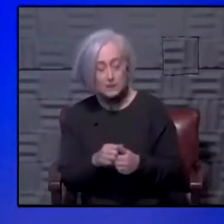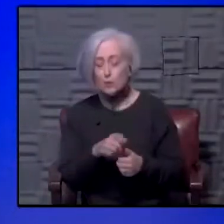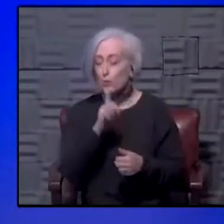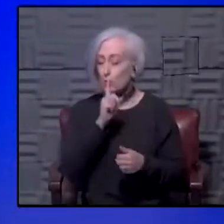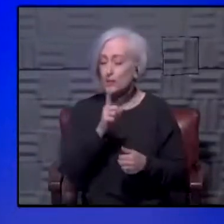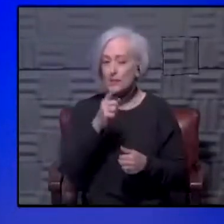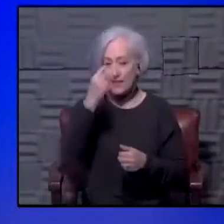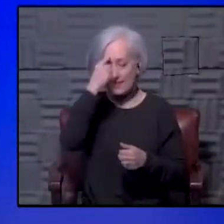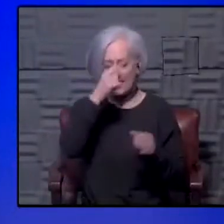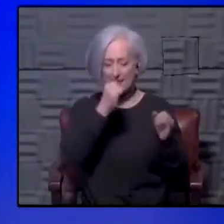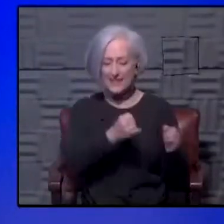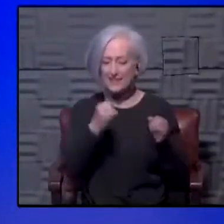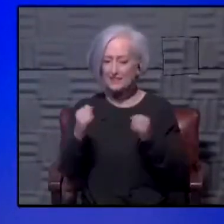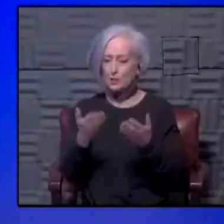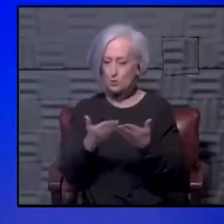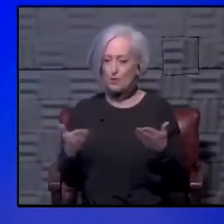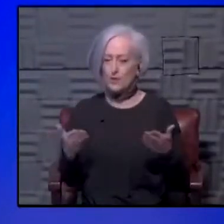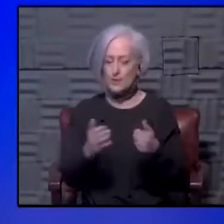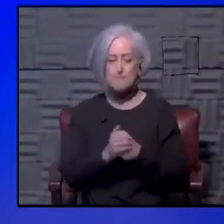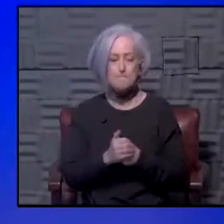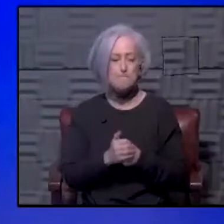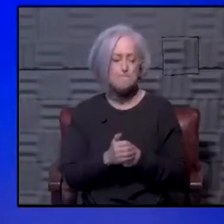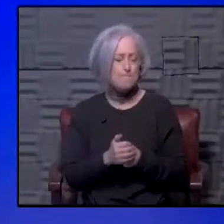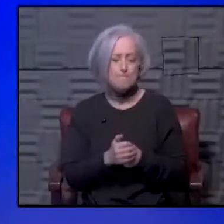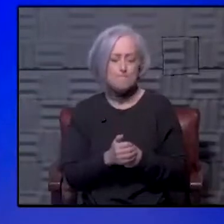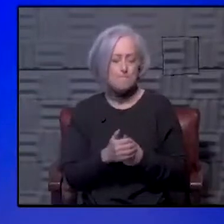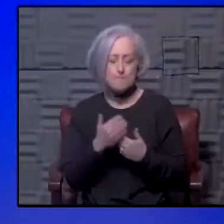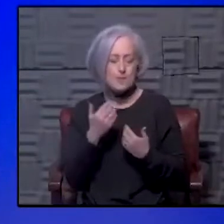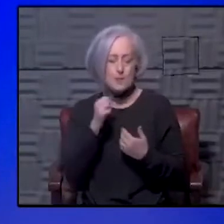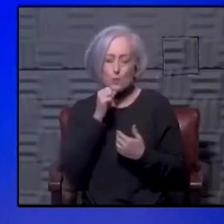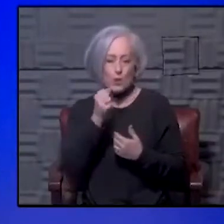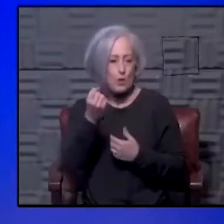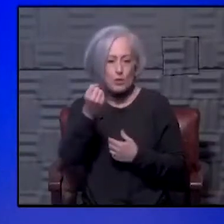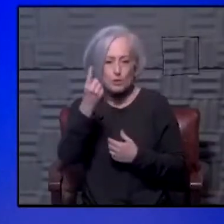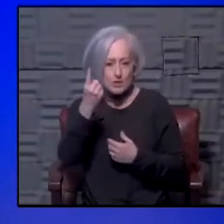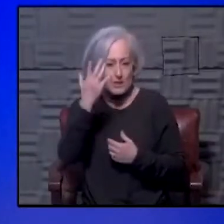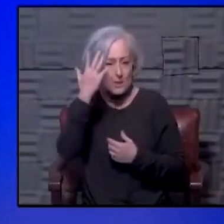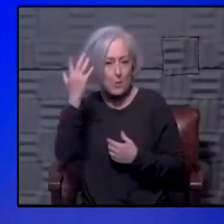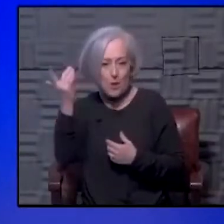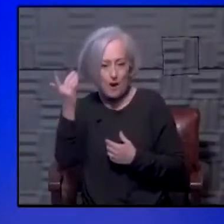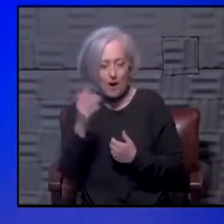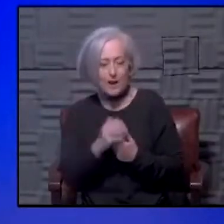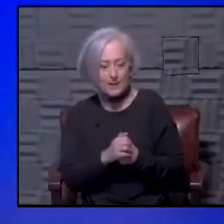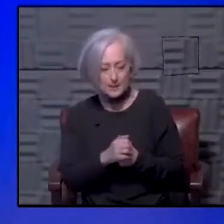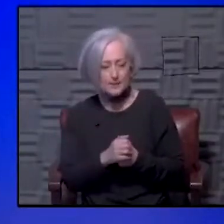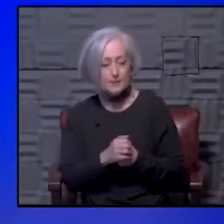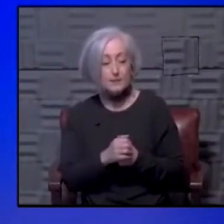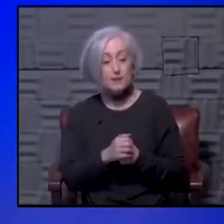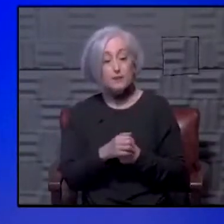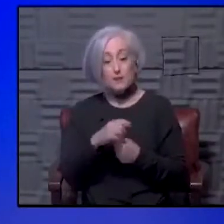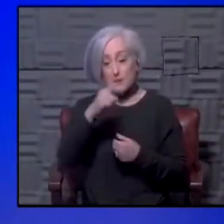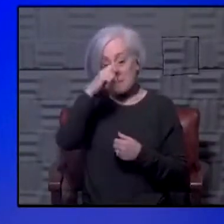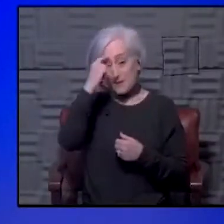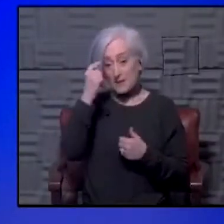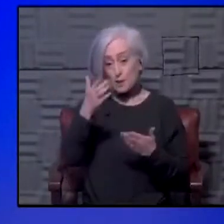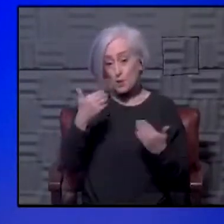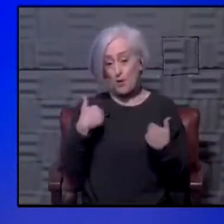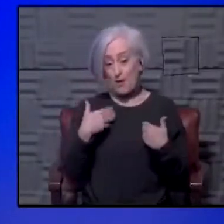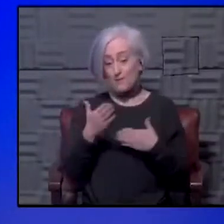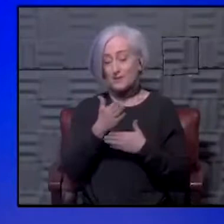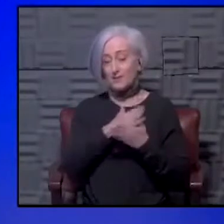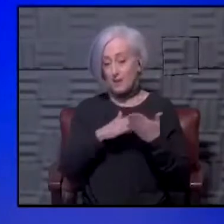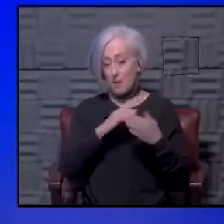individual thing. You know, we don't understand why. Is it because you do already have some immunity